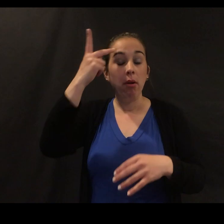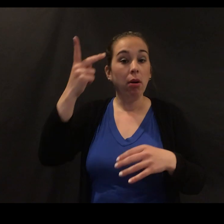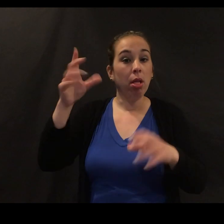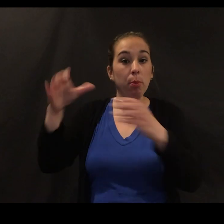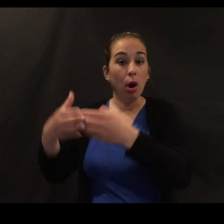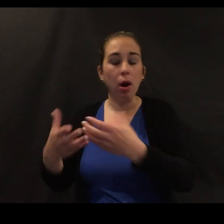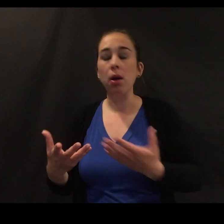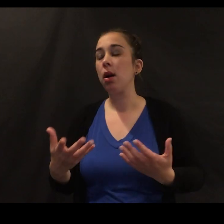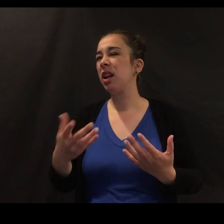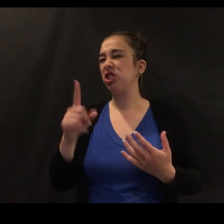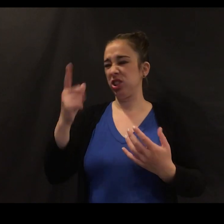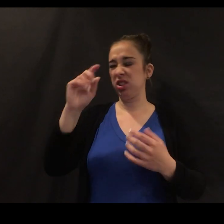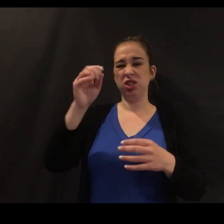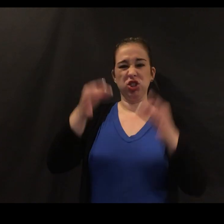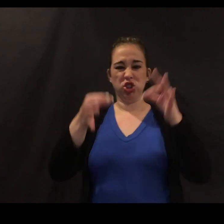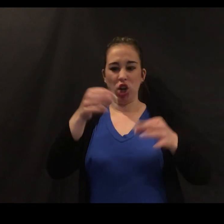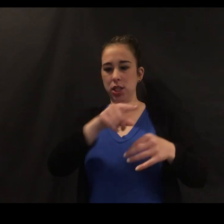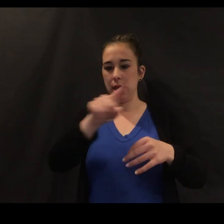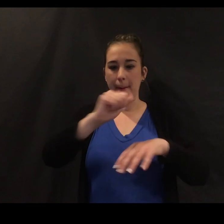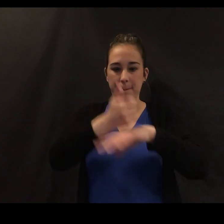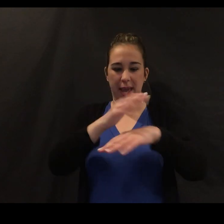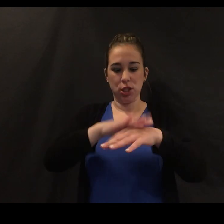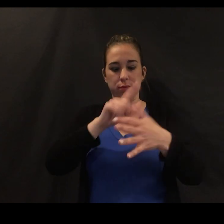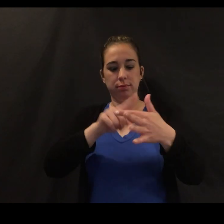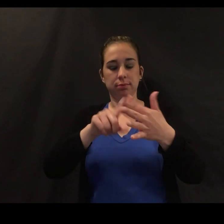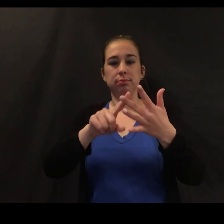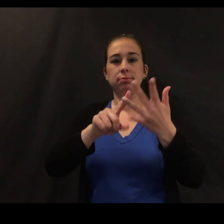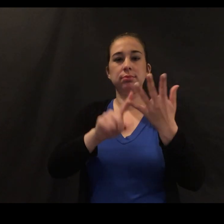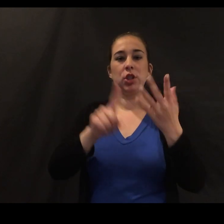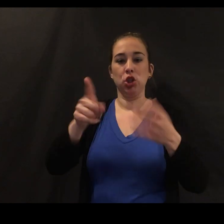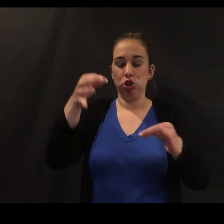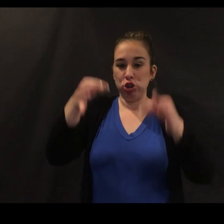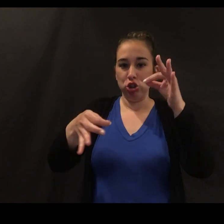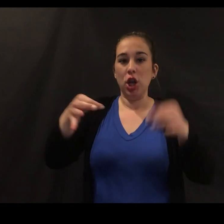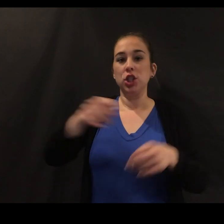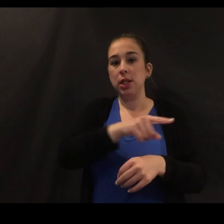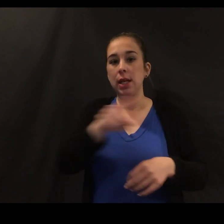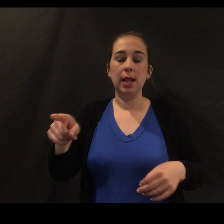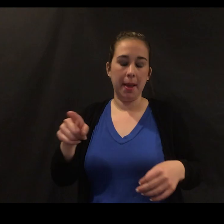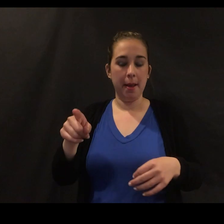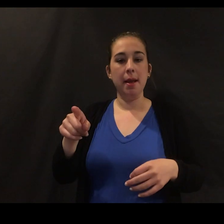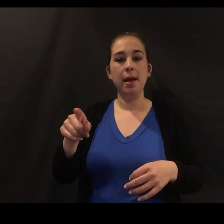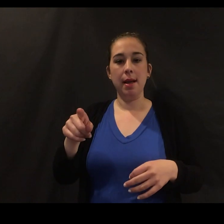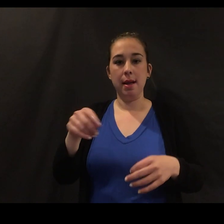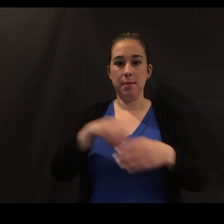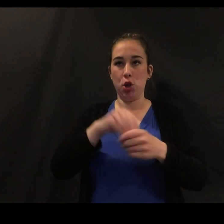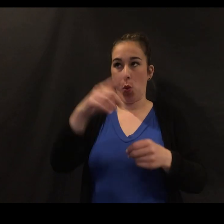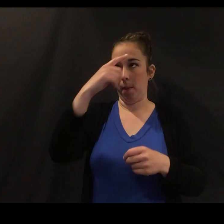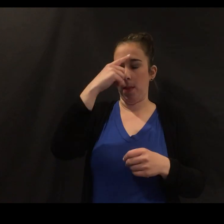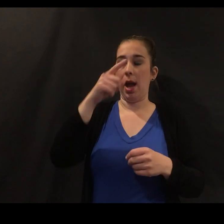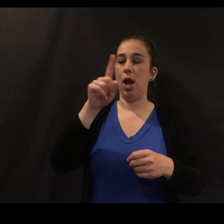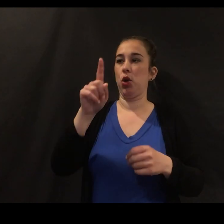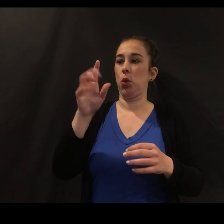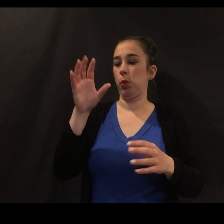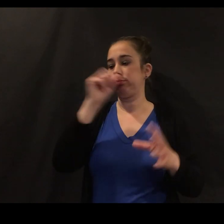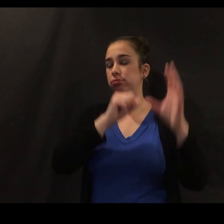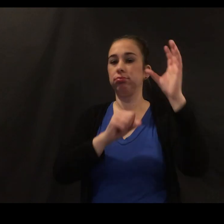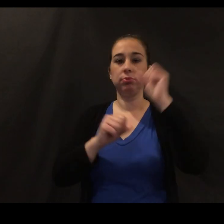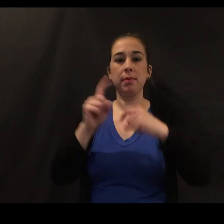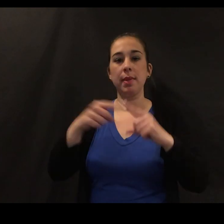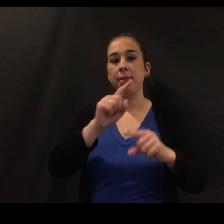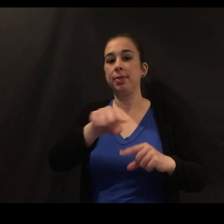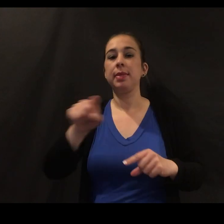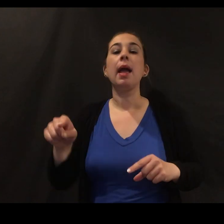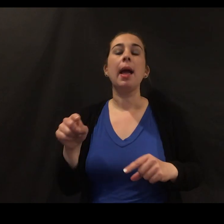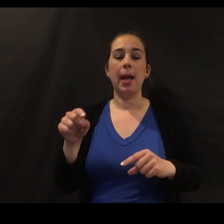of any of those kind of things. It's prejudging. It's putting someone in a category in your mind and then relating to them out